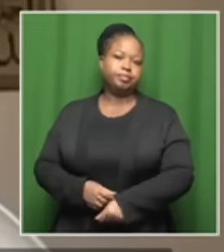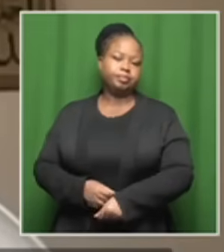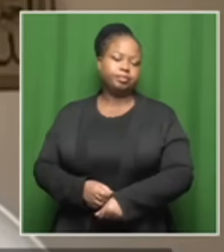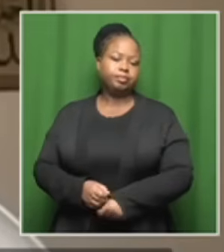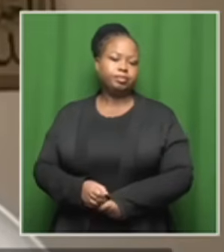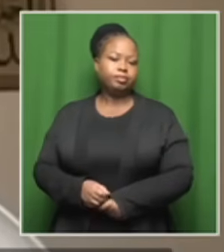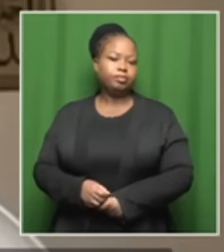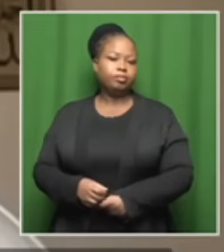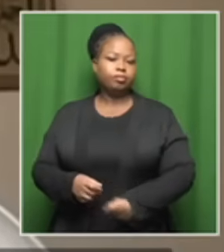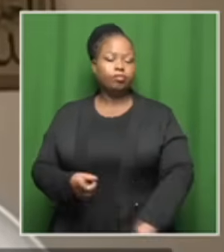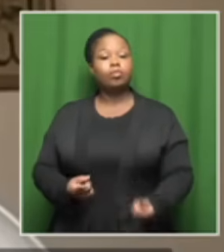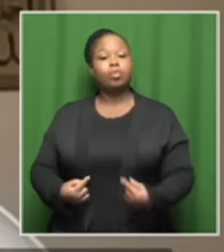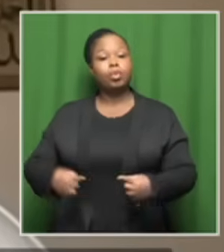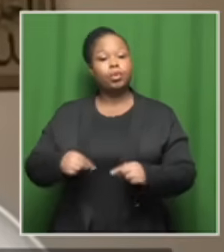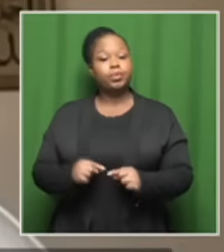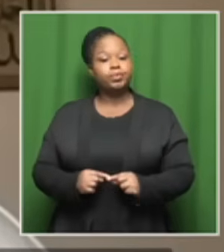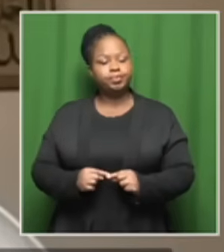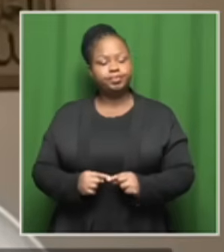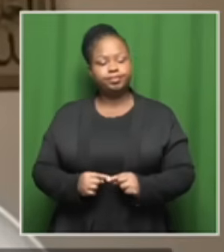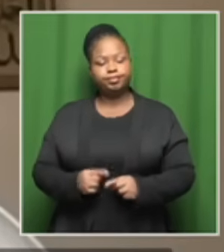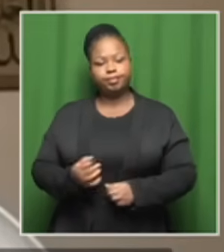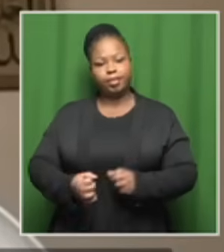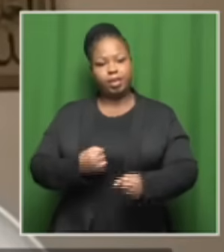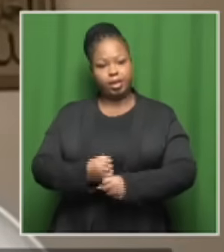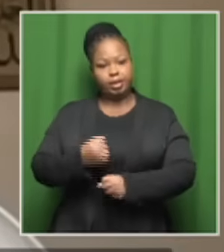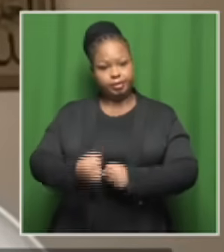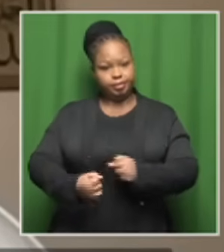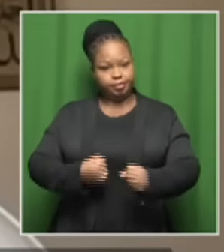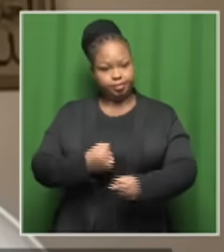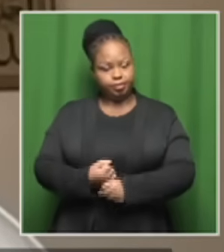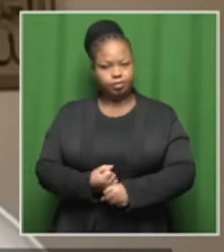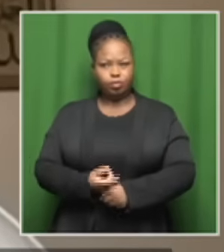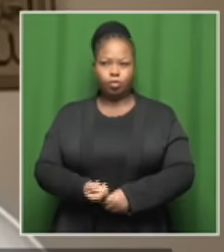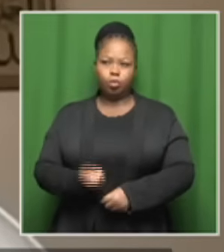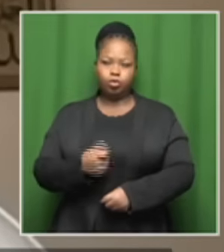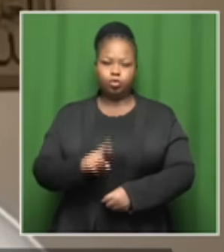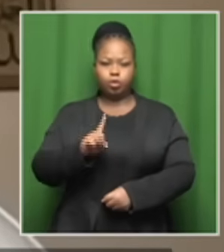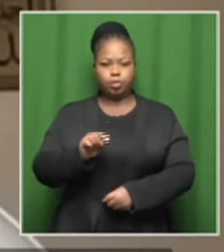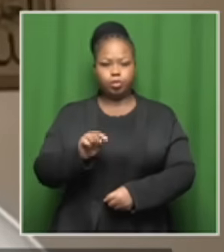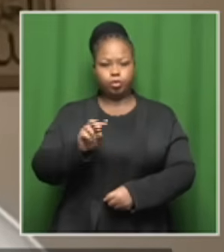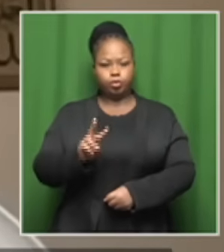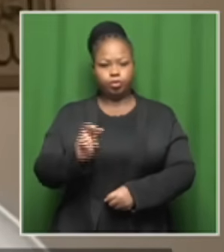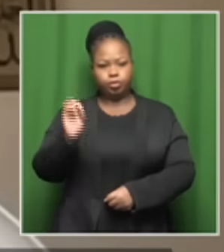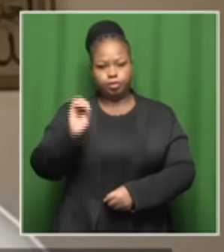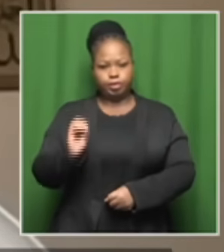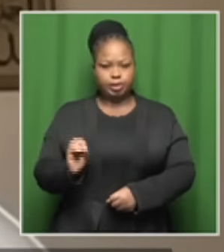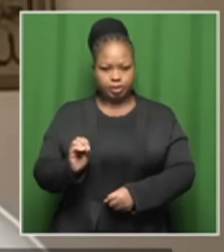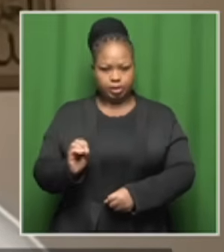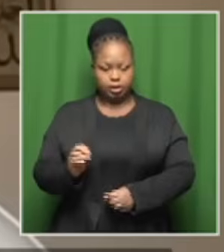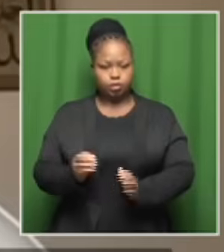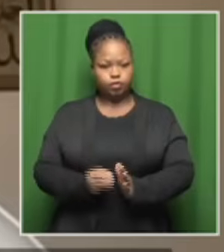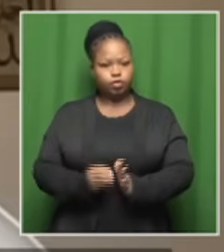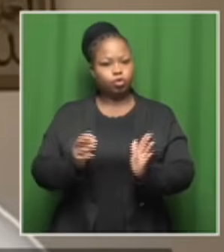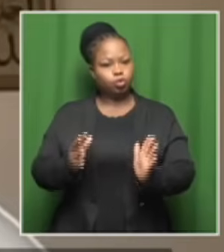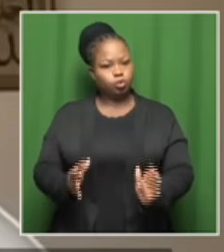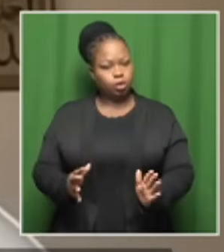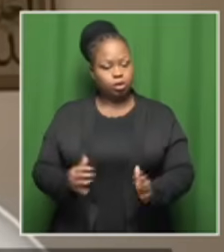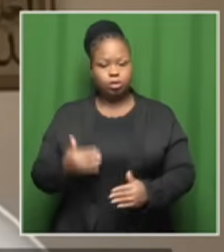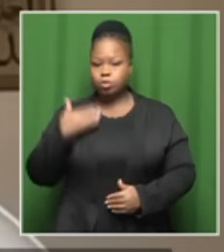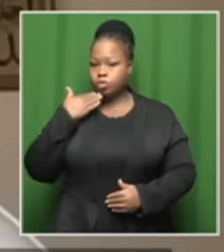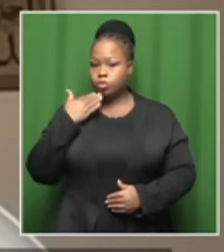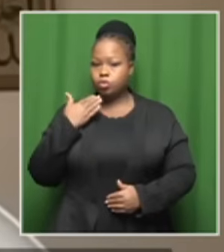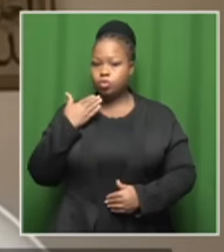we constantly, every year, about 1.2% of students at matric